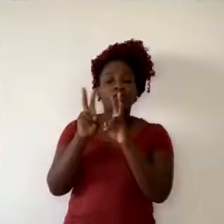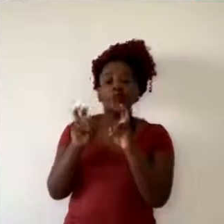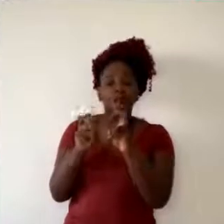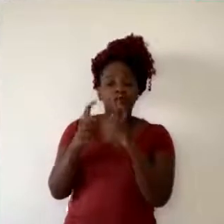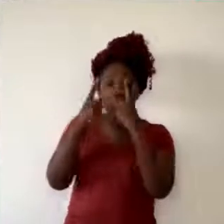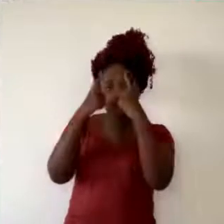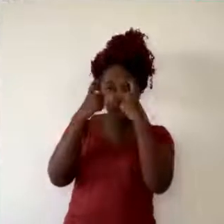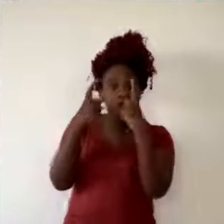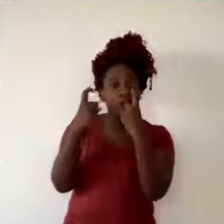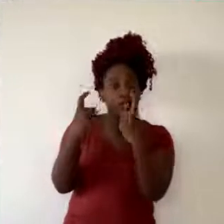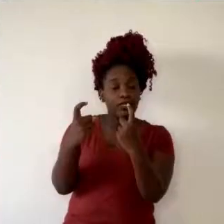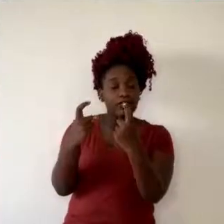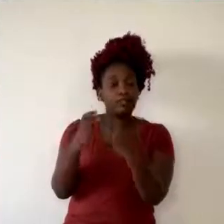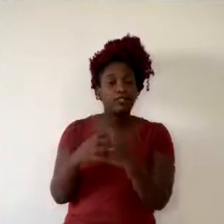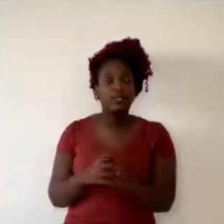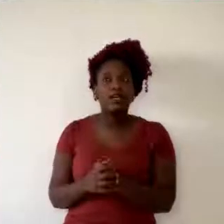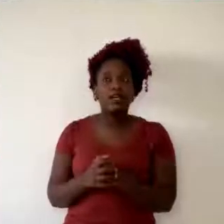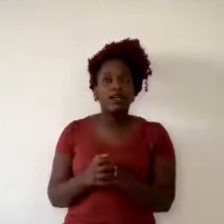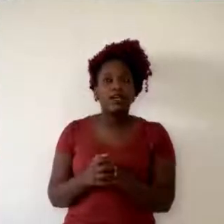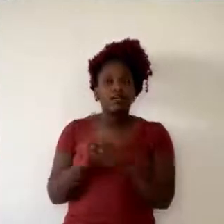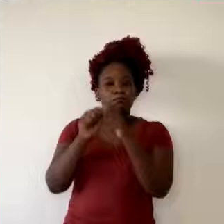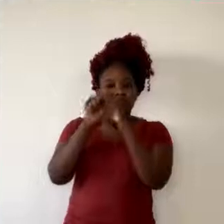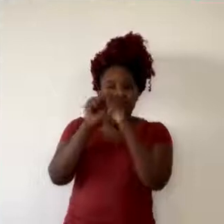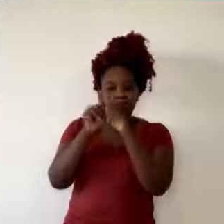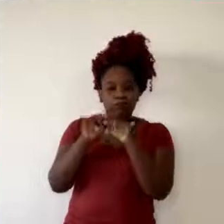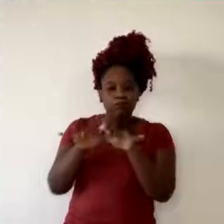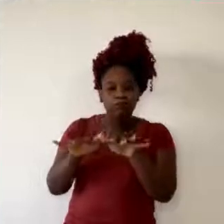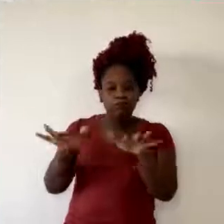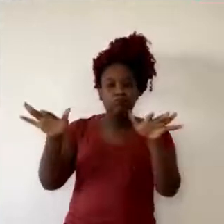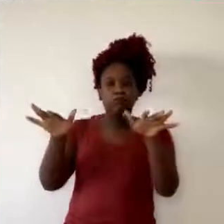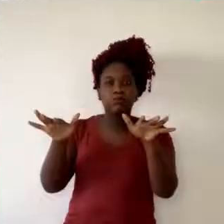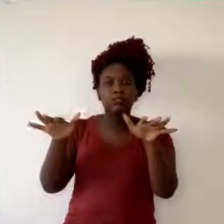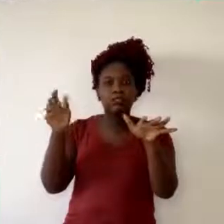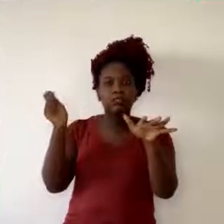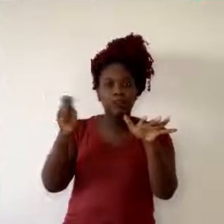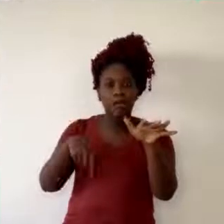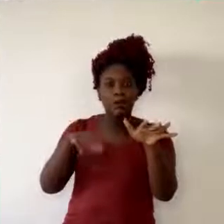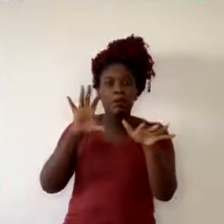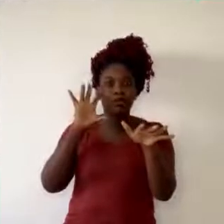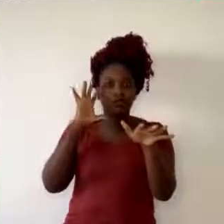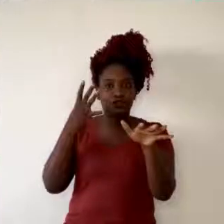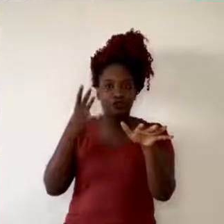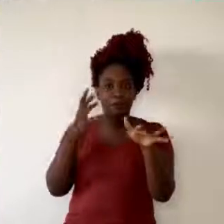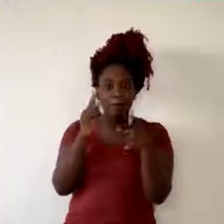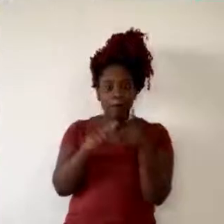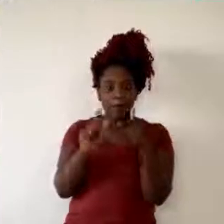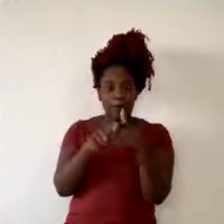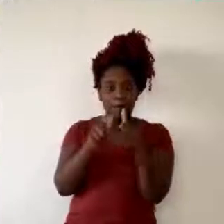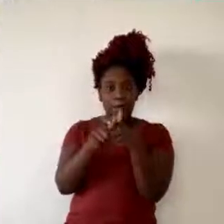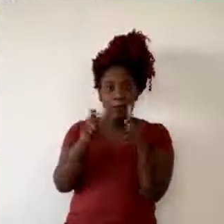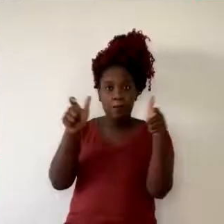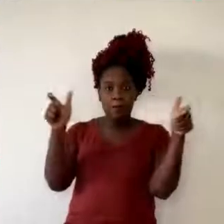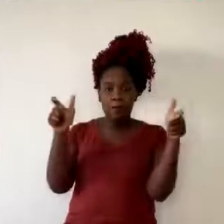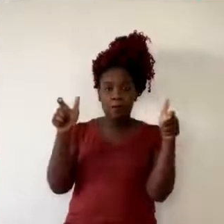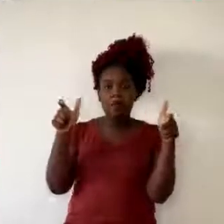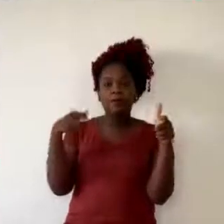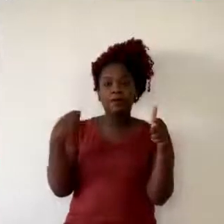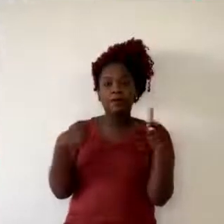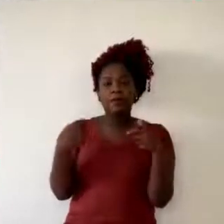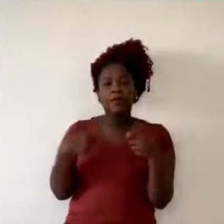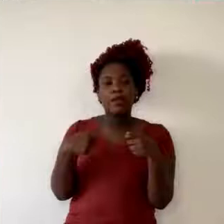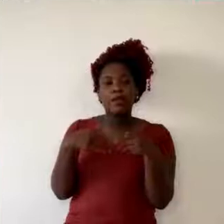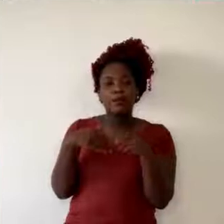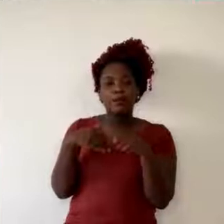violence, it then becomes manageable. Every problem